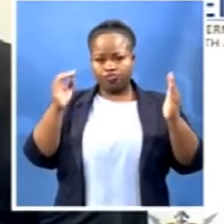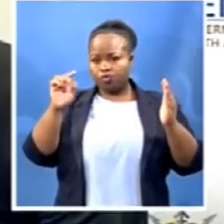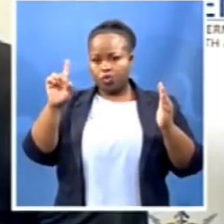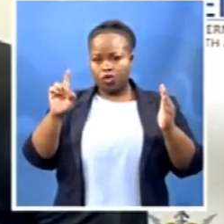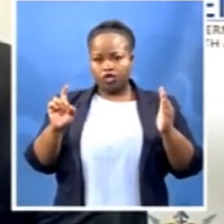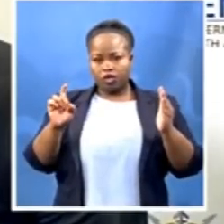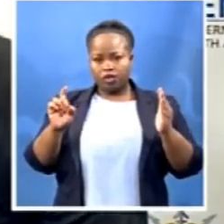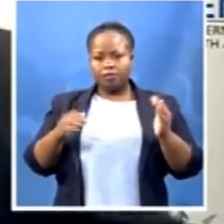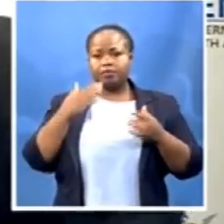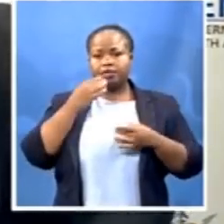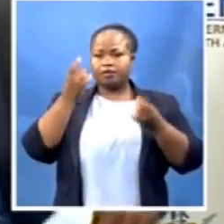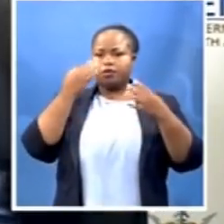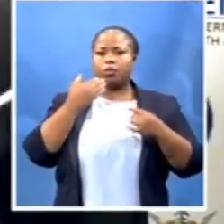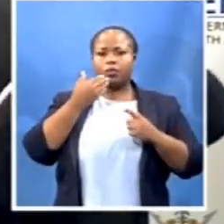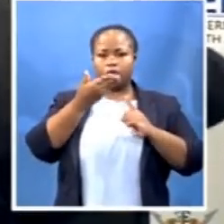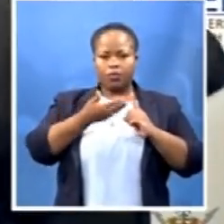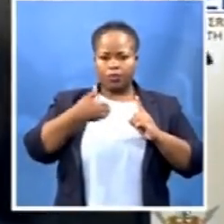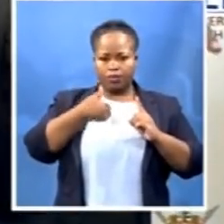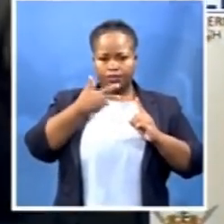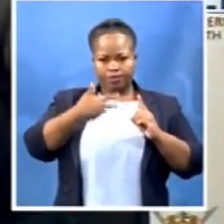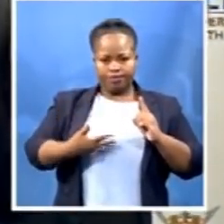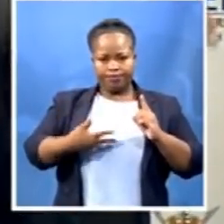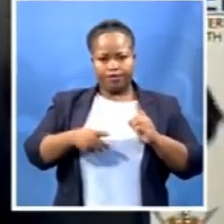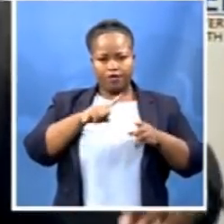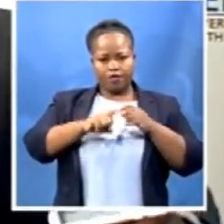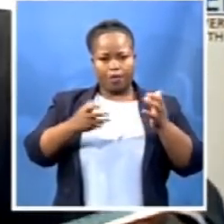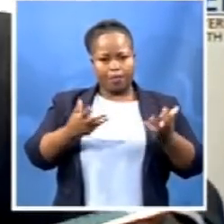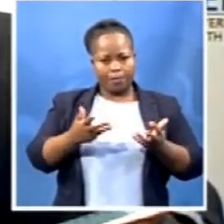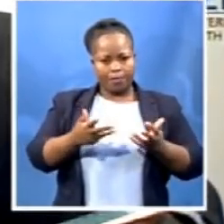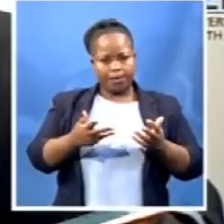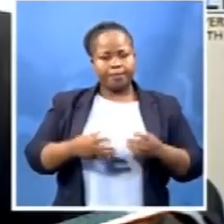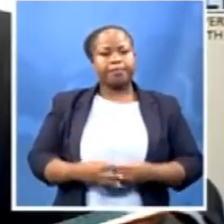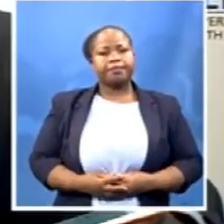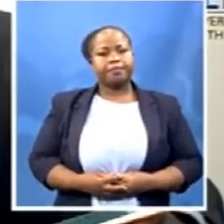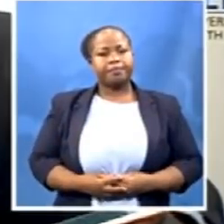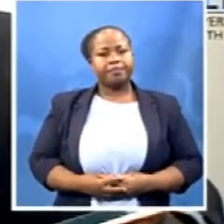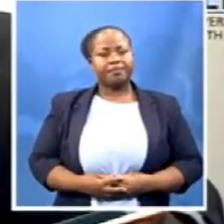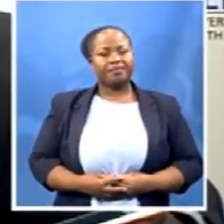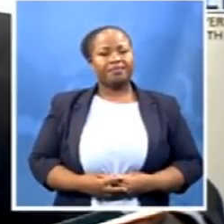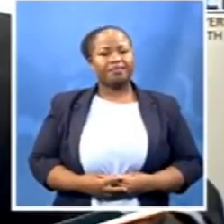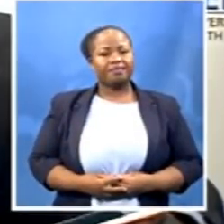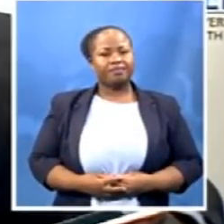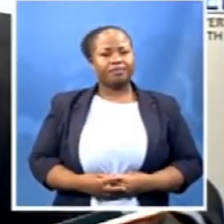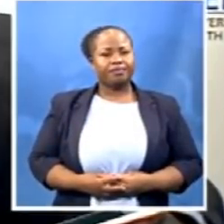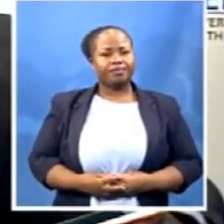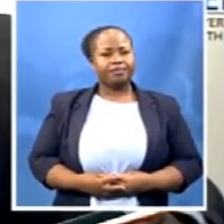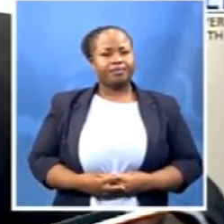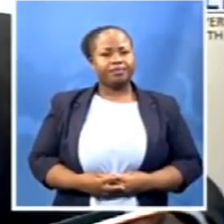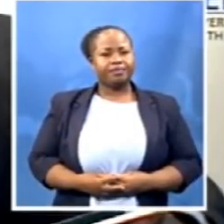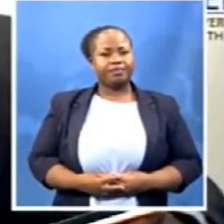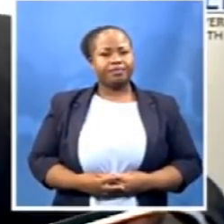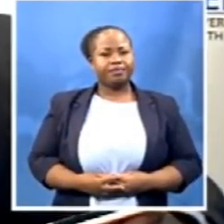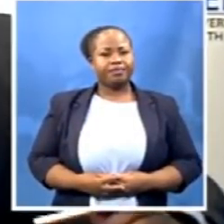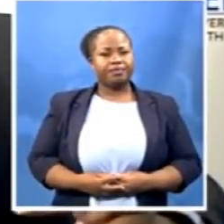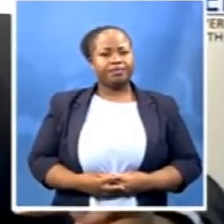and the institution you come from, but you must go to that mic so that we can take